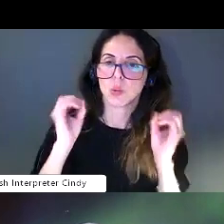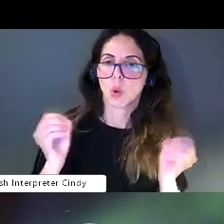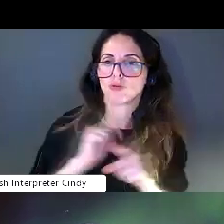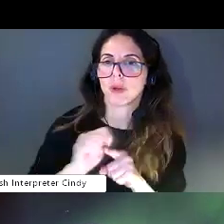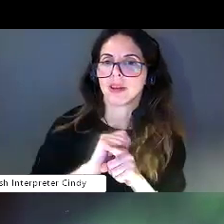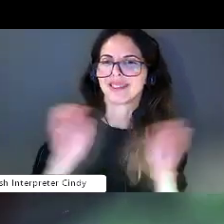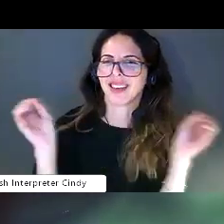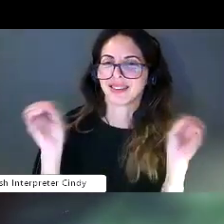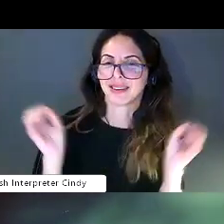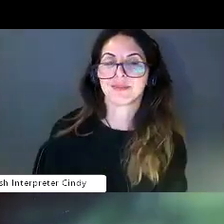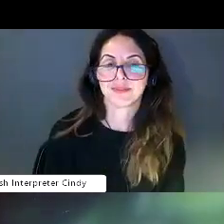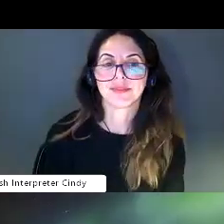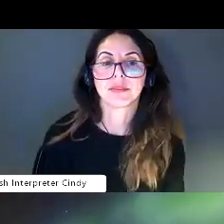then.